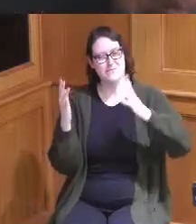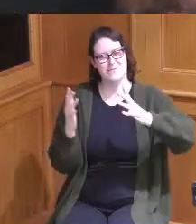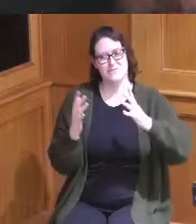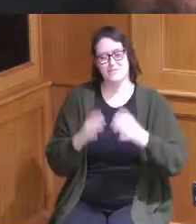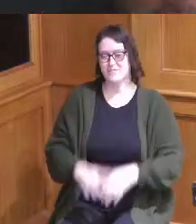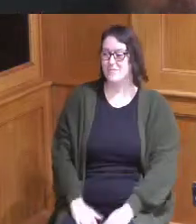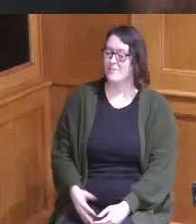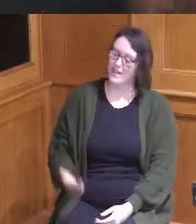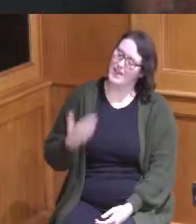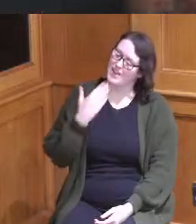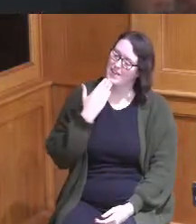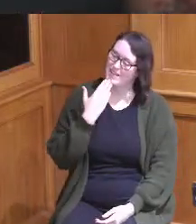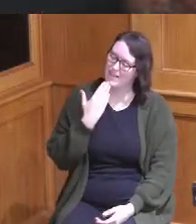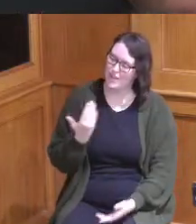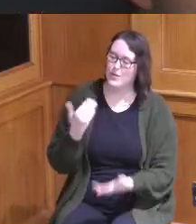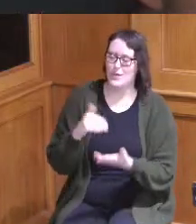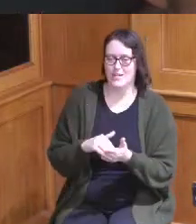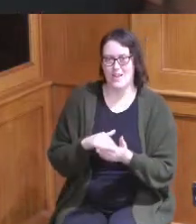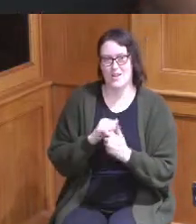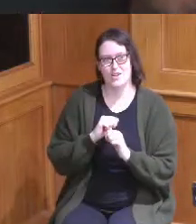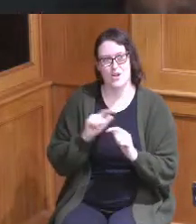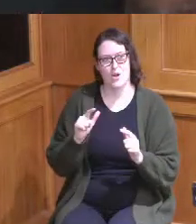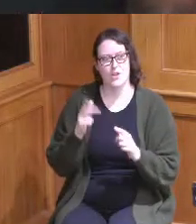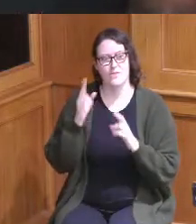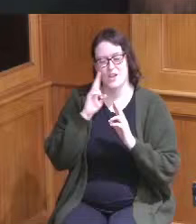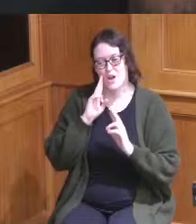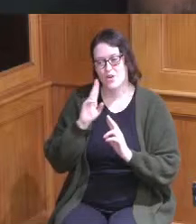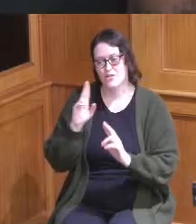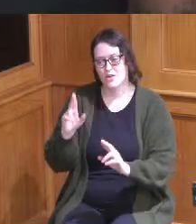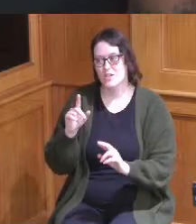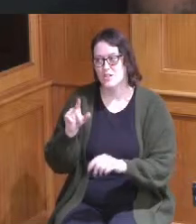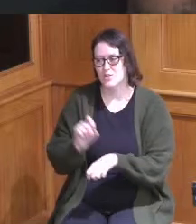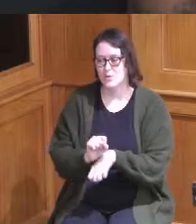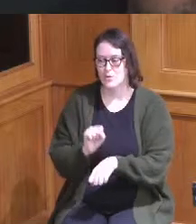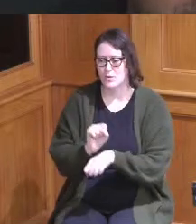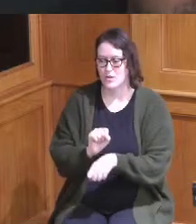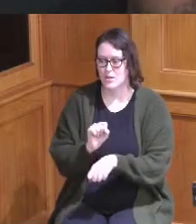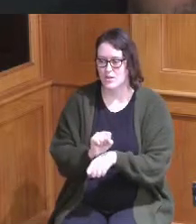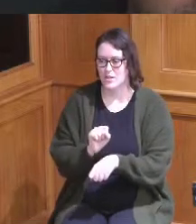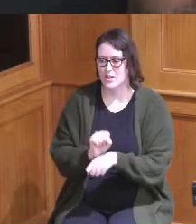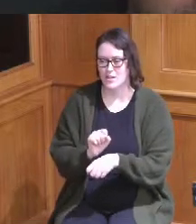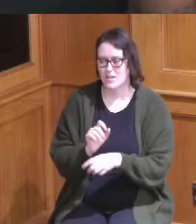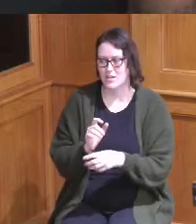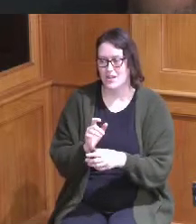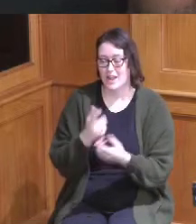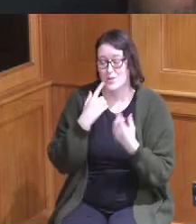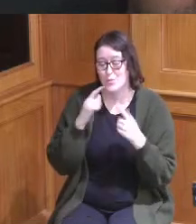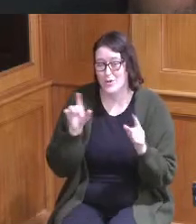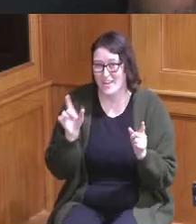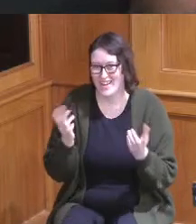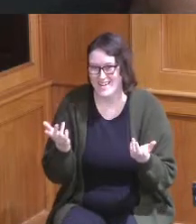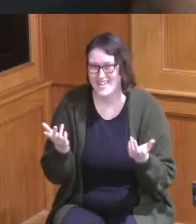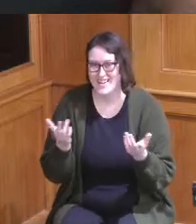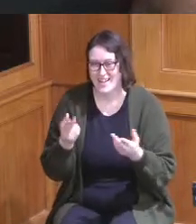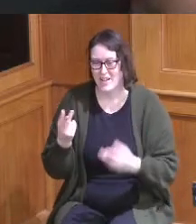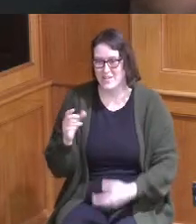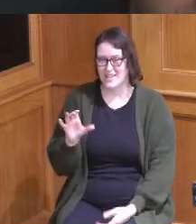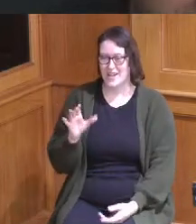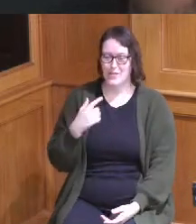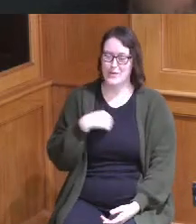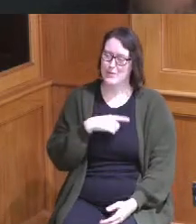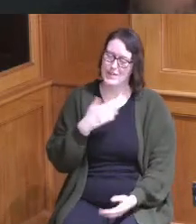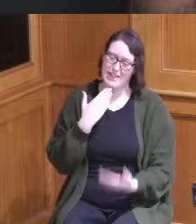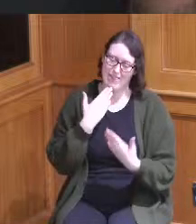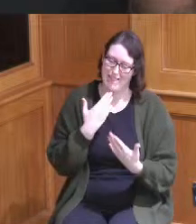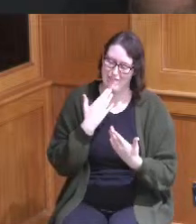So thank you again to all of the honorees. Your work is working in Hamilton County, and we're super grateful